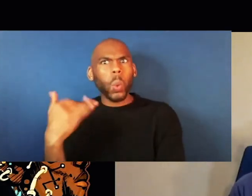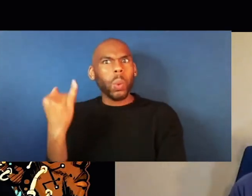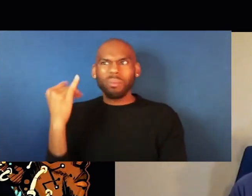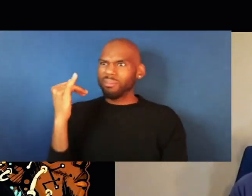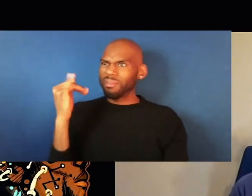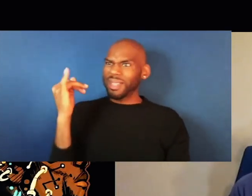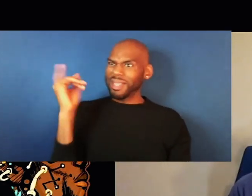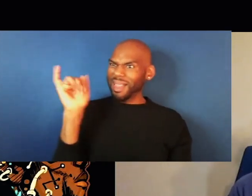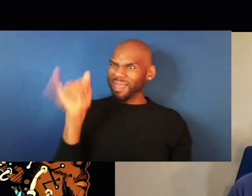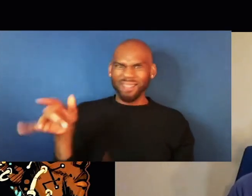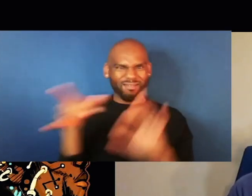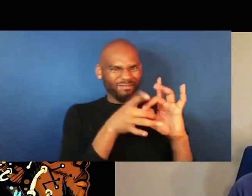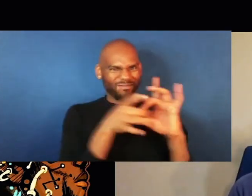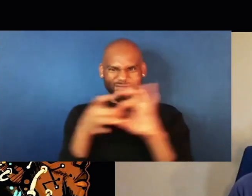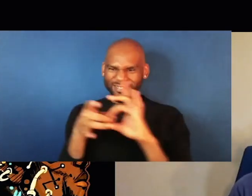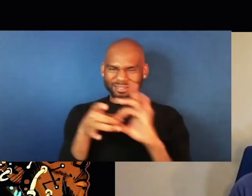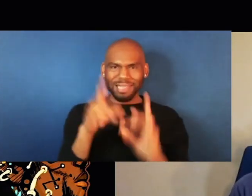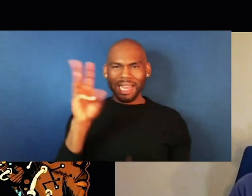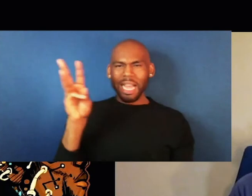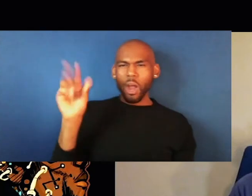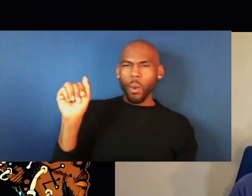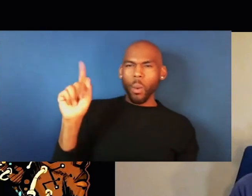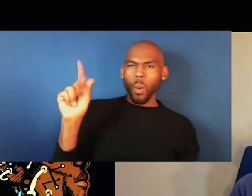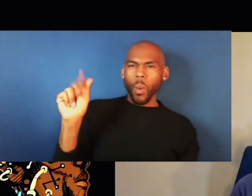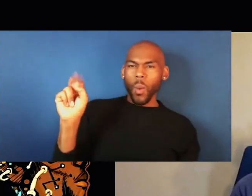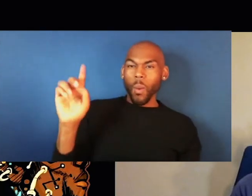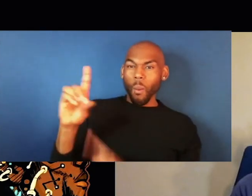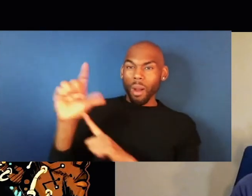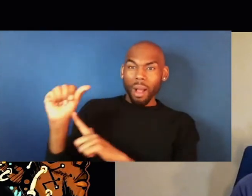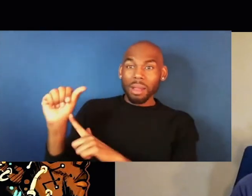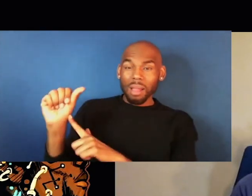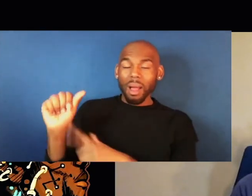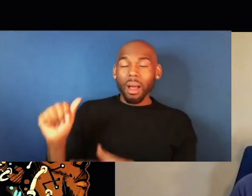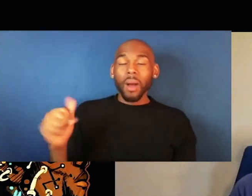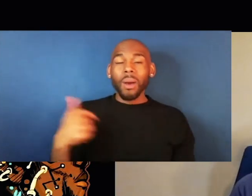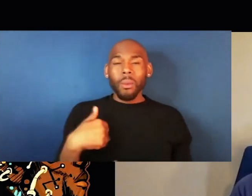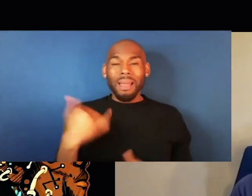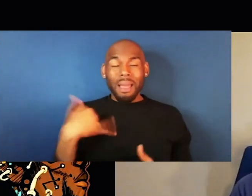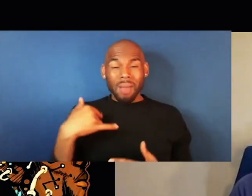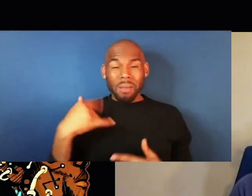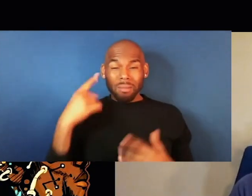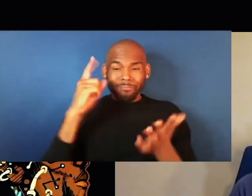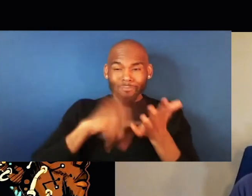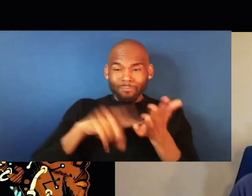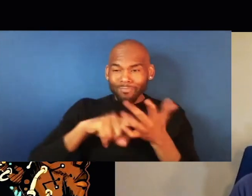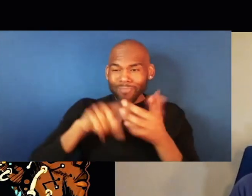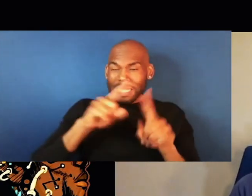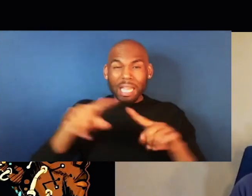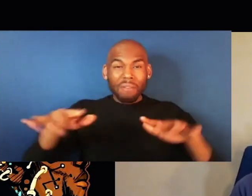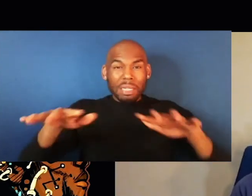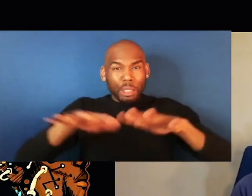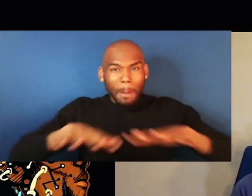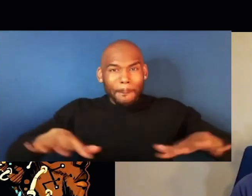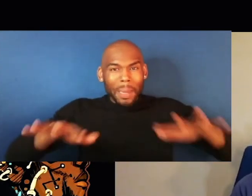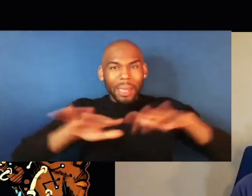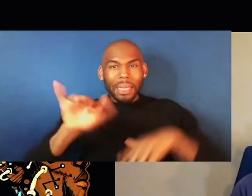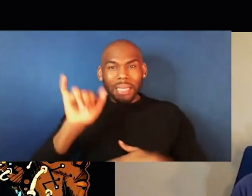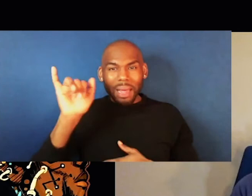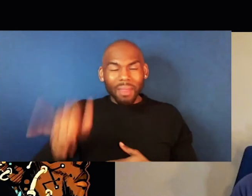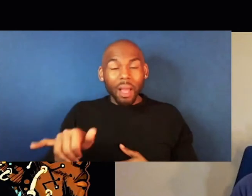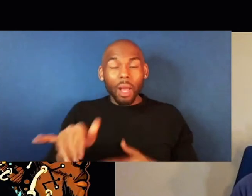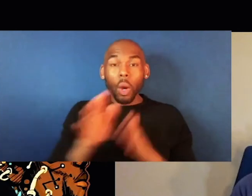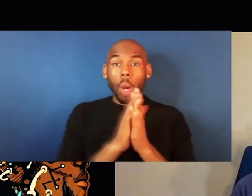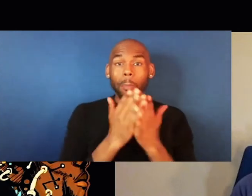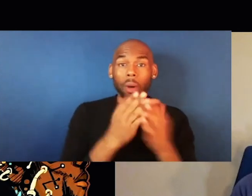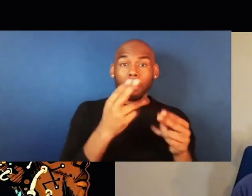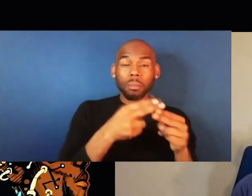like, so anyway, so we actually already have been thinking about like other different spaces and stuff like that. There's even this book